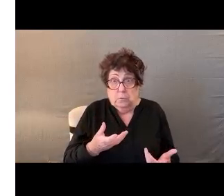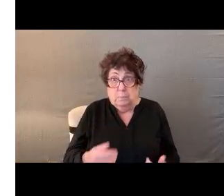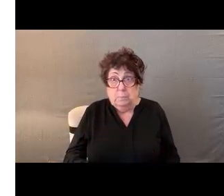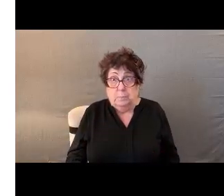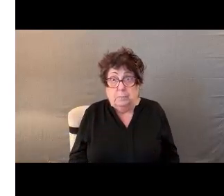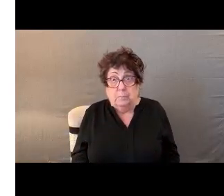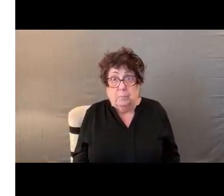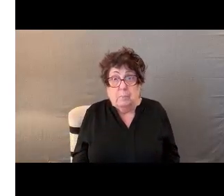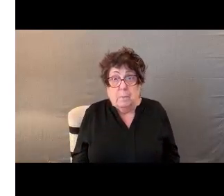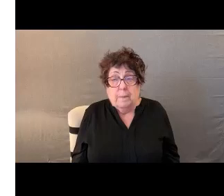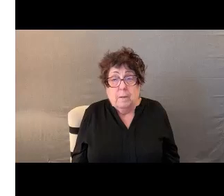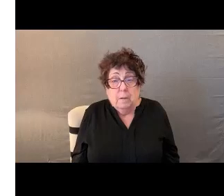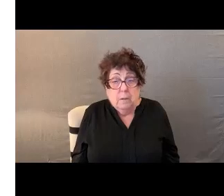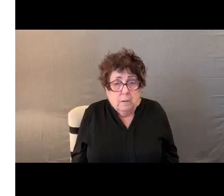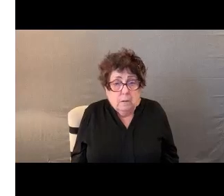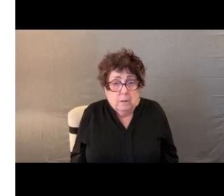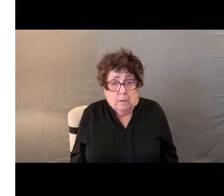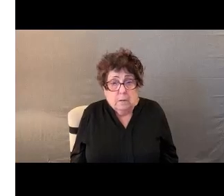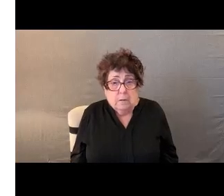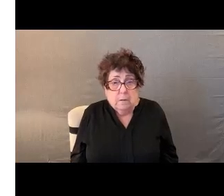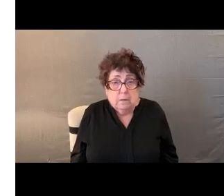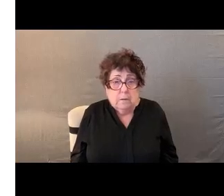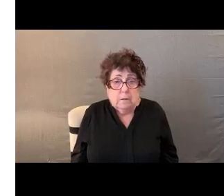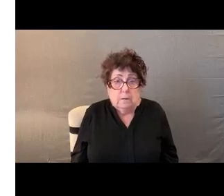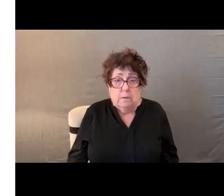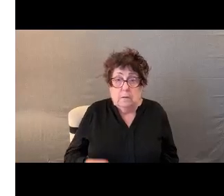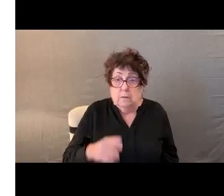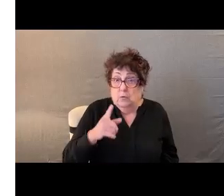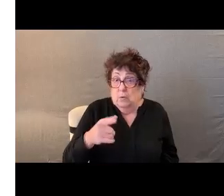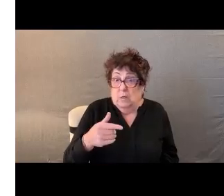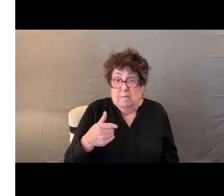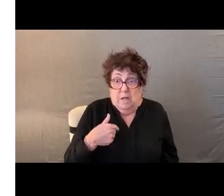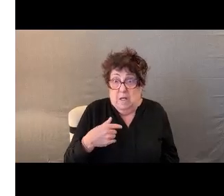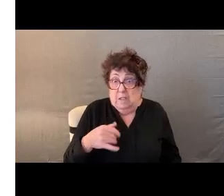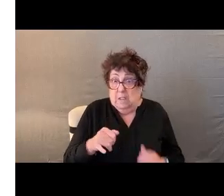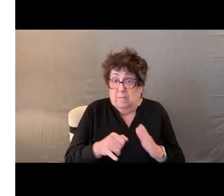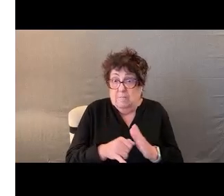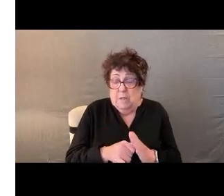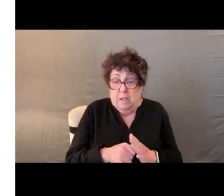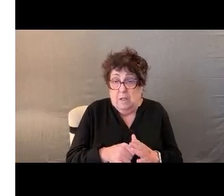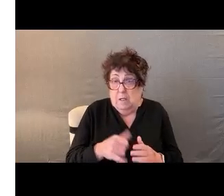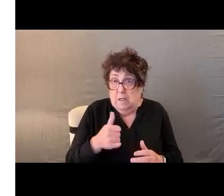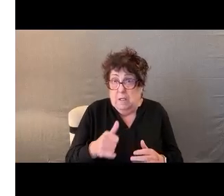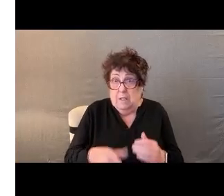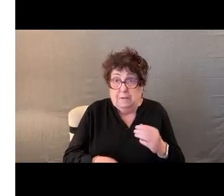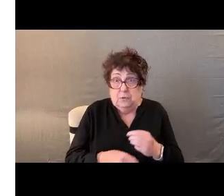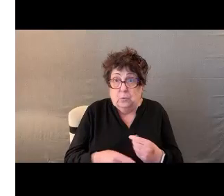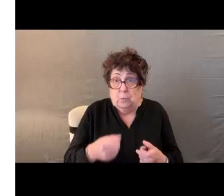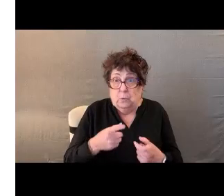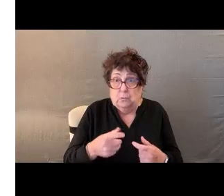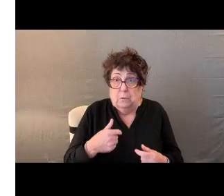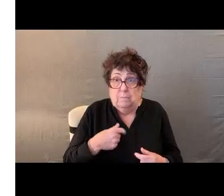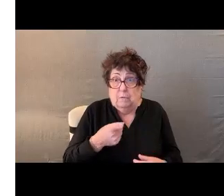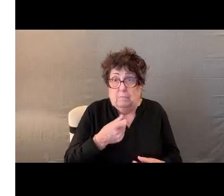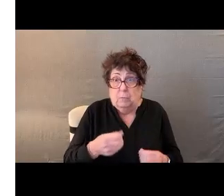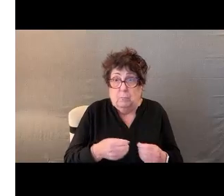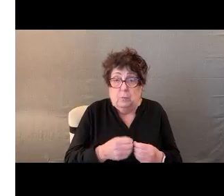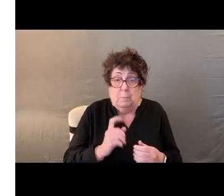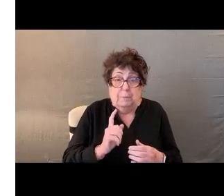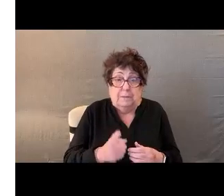that you have identified, or does anybody have any additional questions? We have a few more minutes.